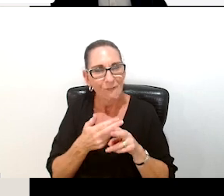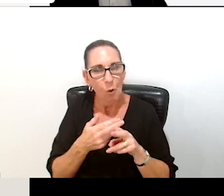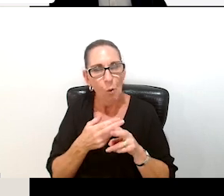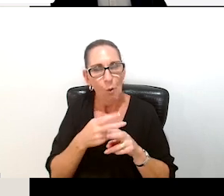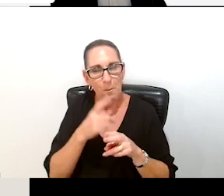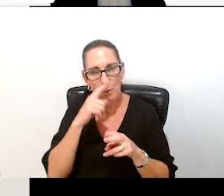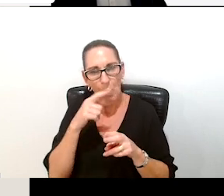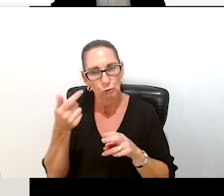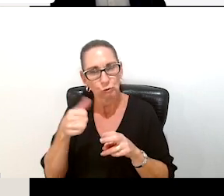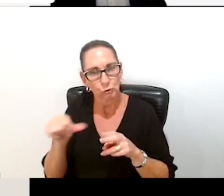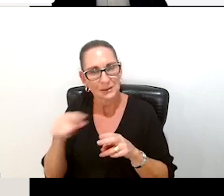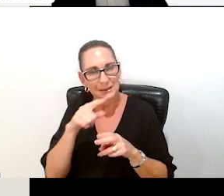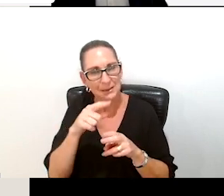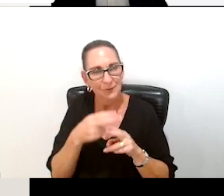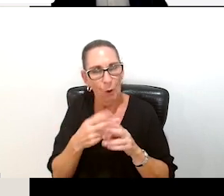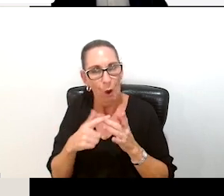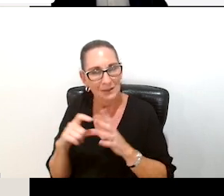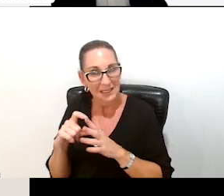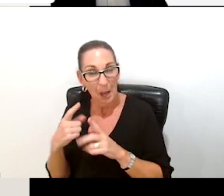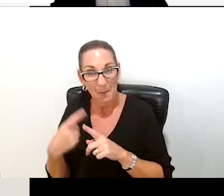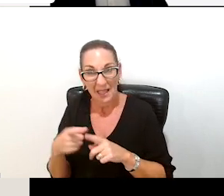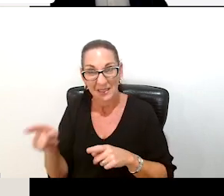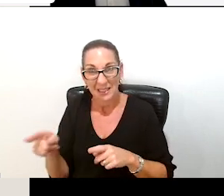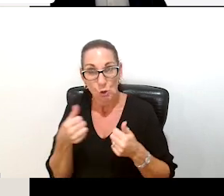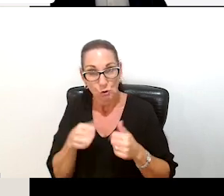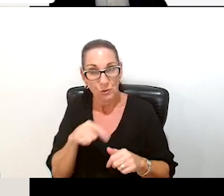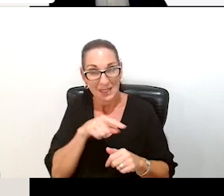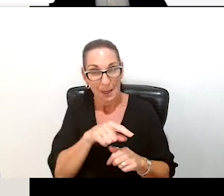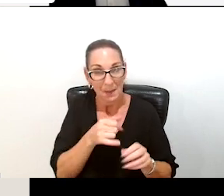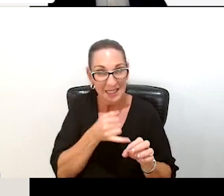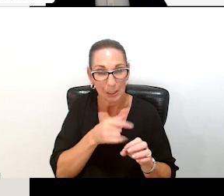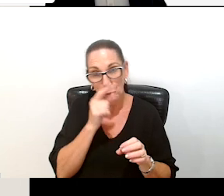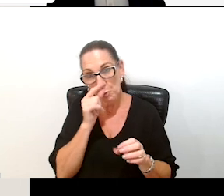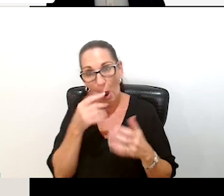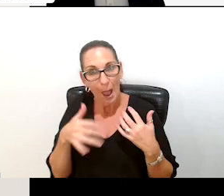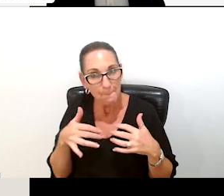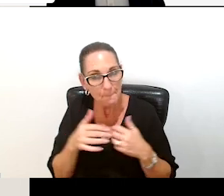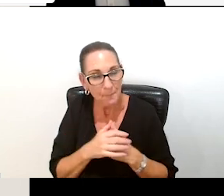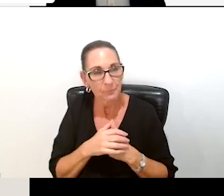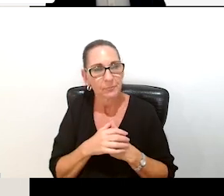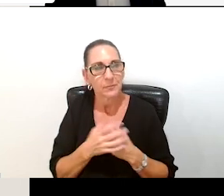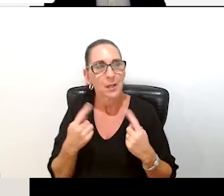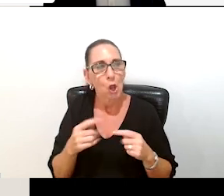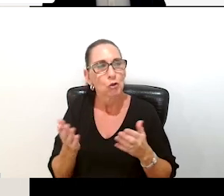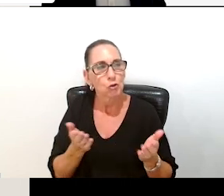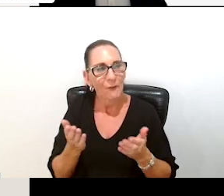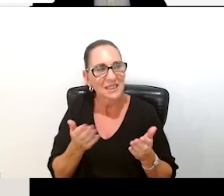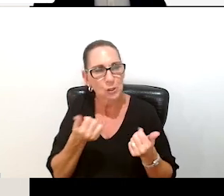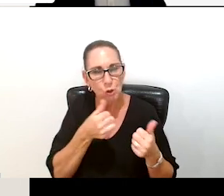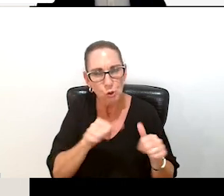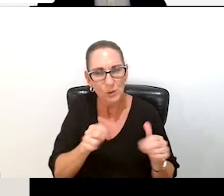disability and potential harm associated with the use. We're looking at service use cost and what